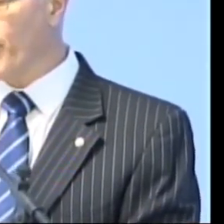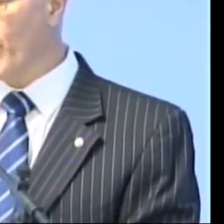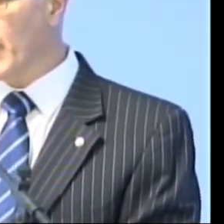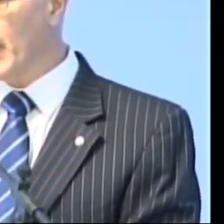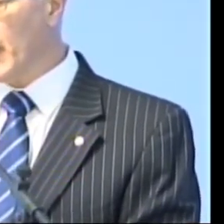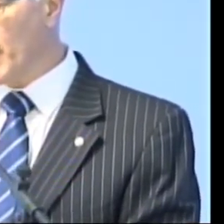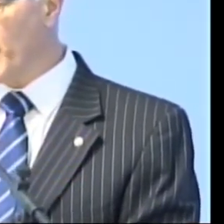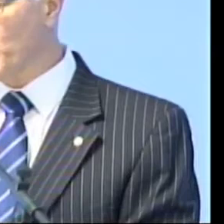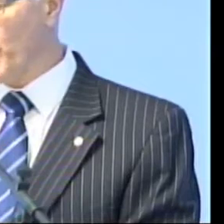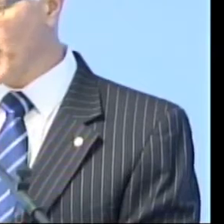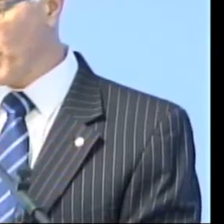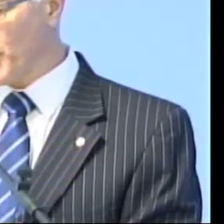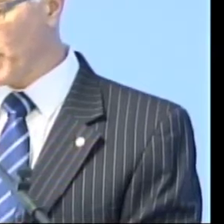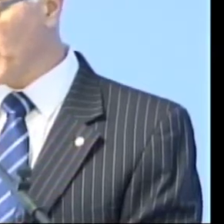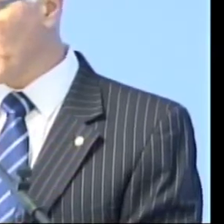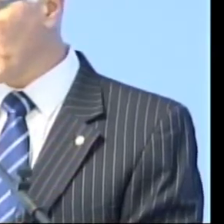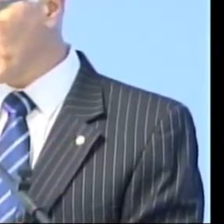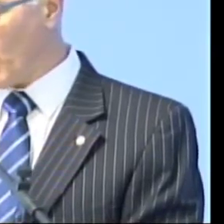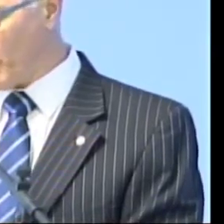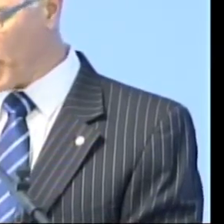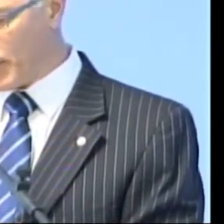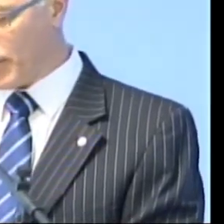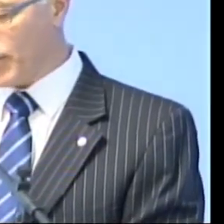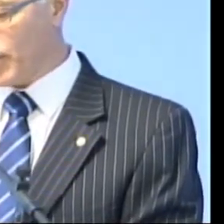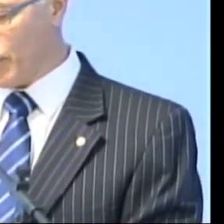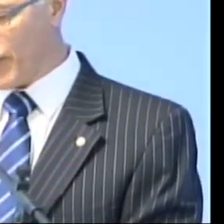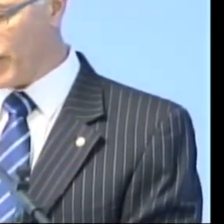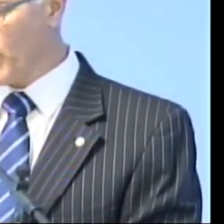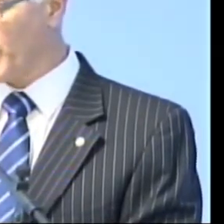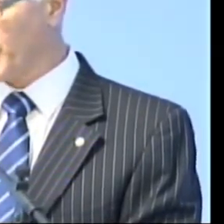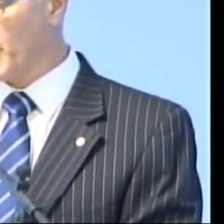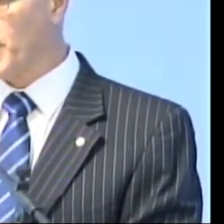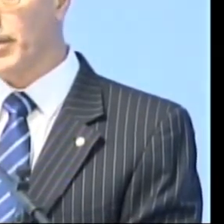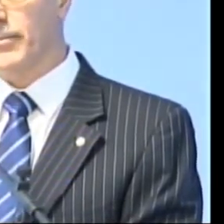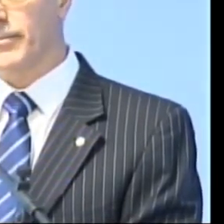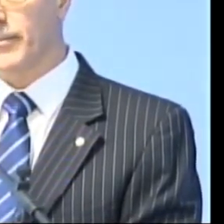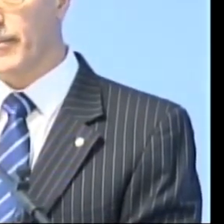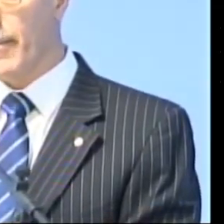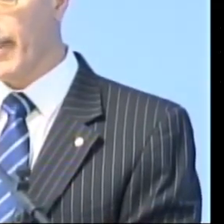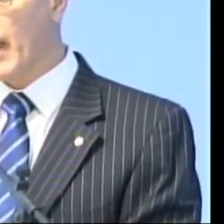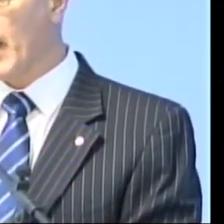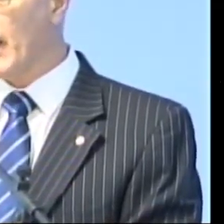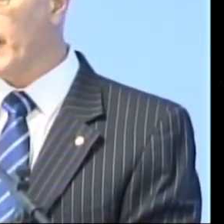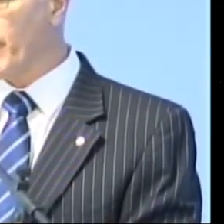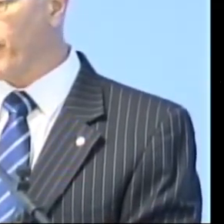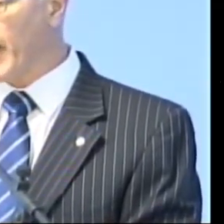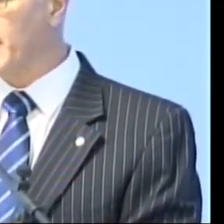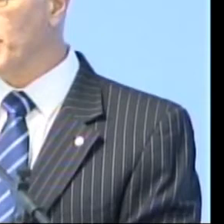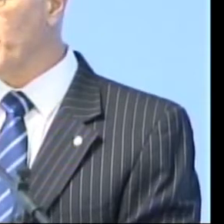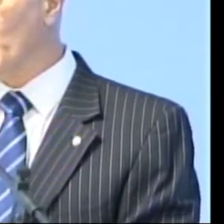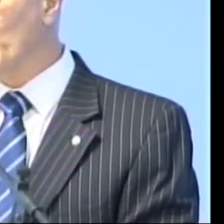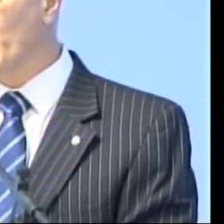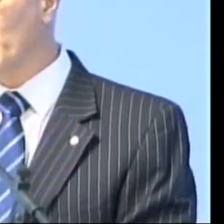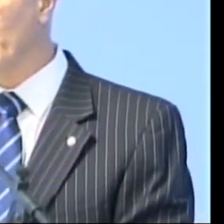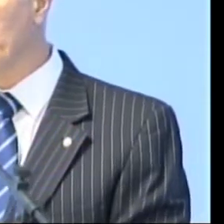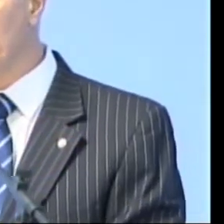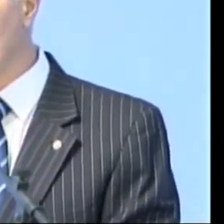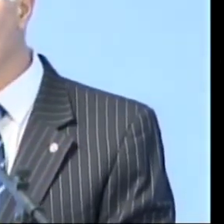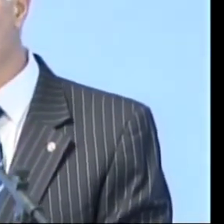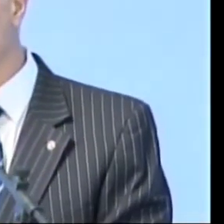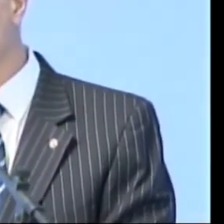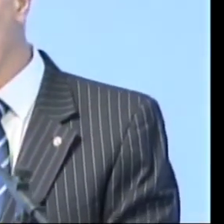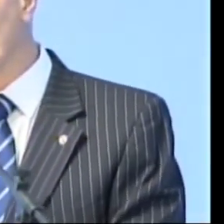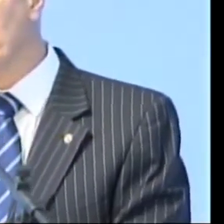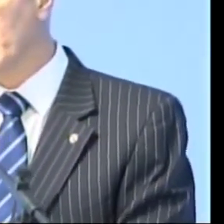and therefore limits women's options to modern contraception. The effects of non-communicable